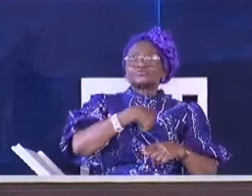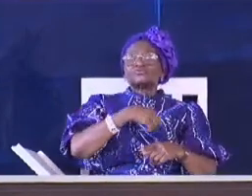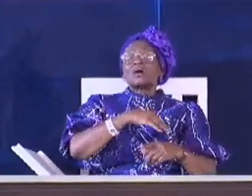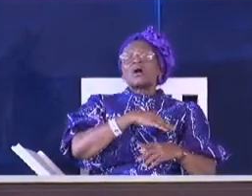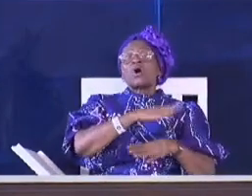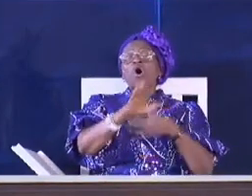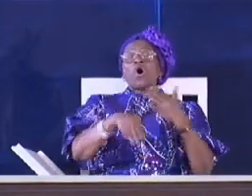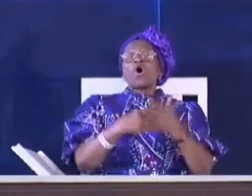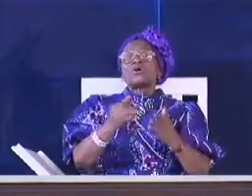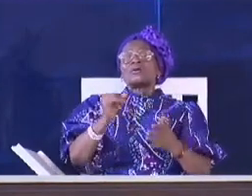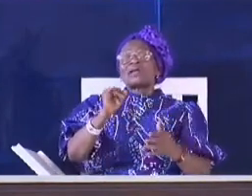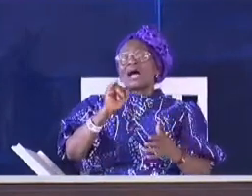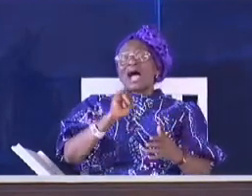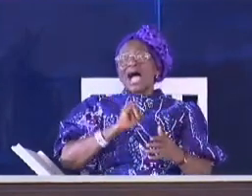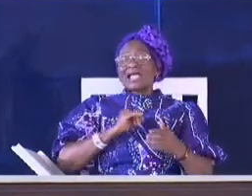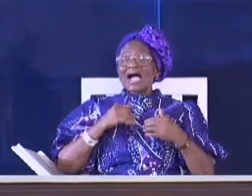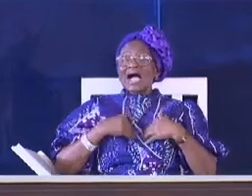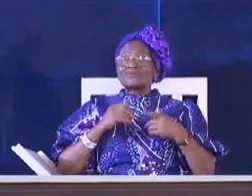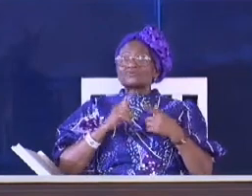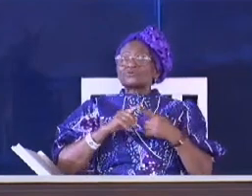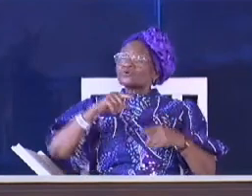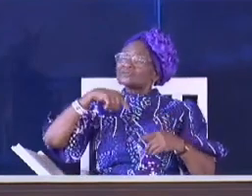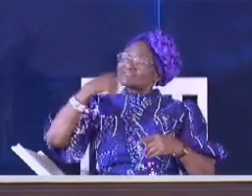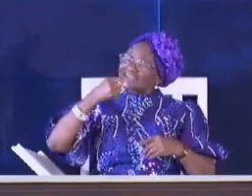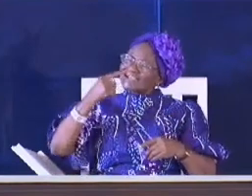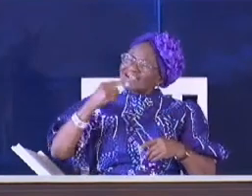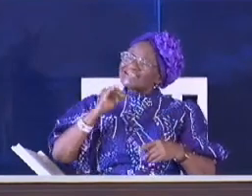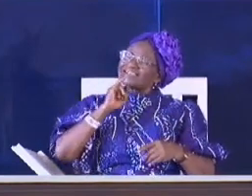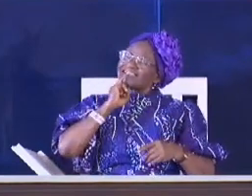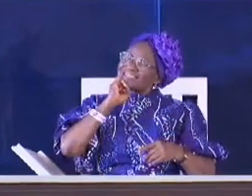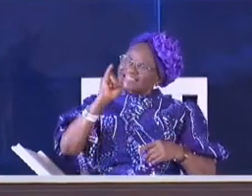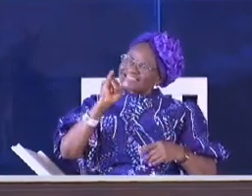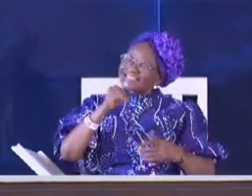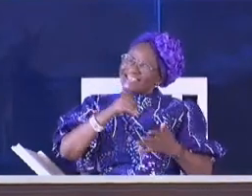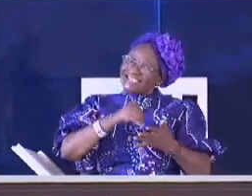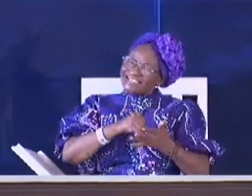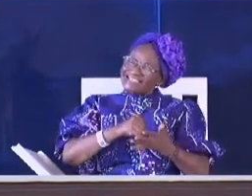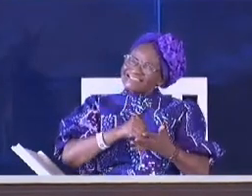all I have to say is, it is done.